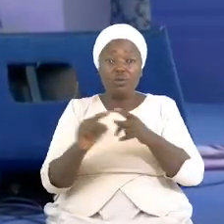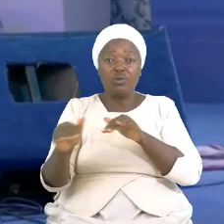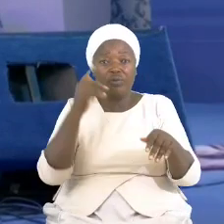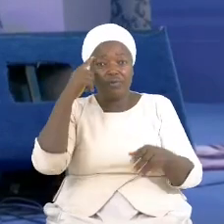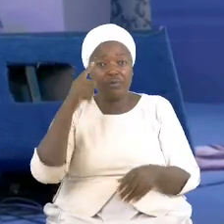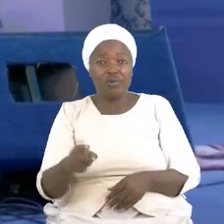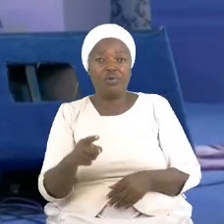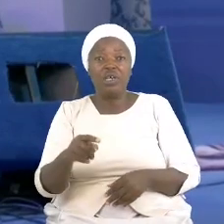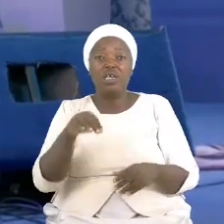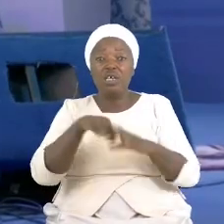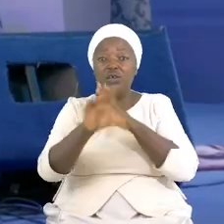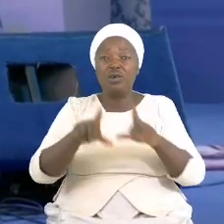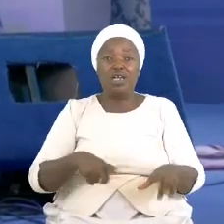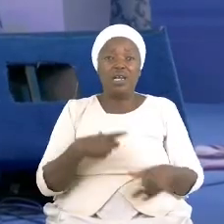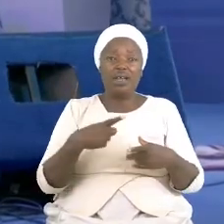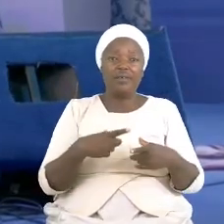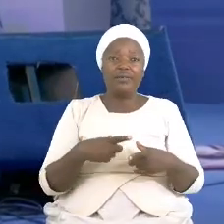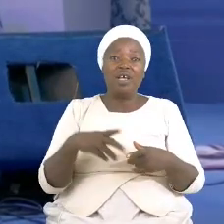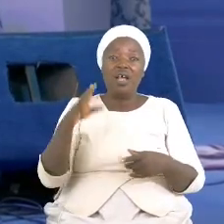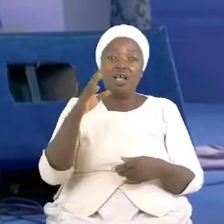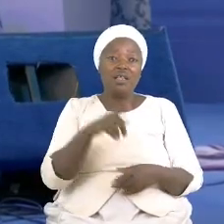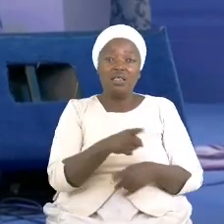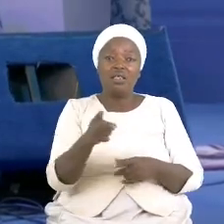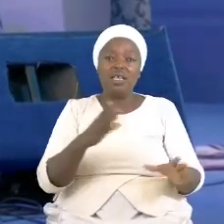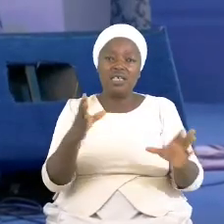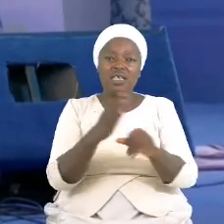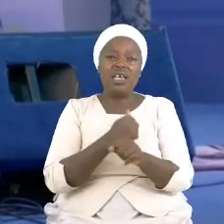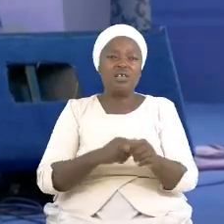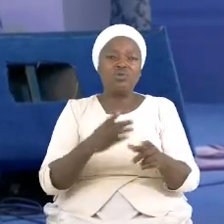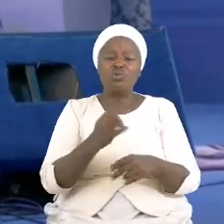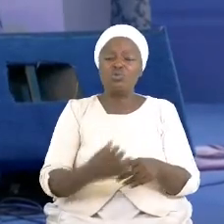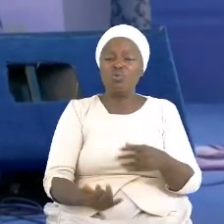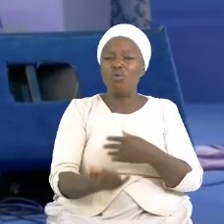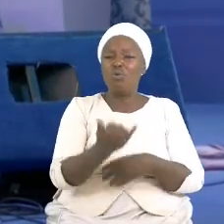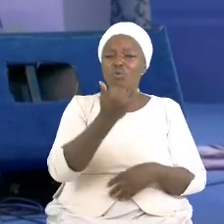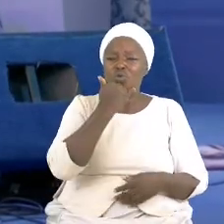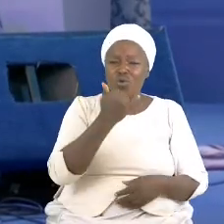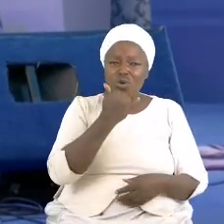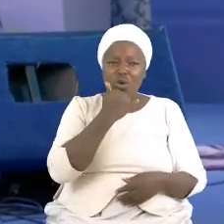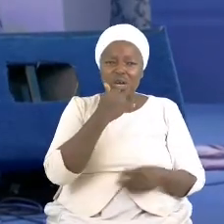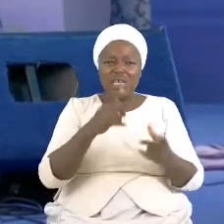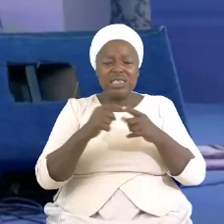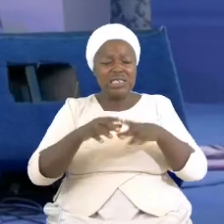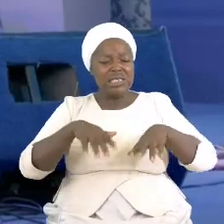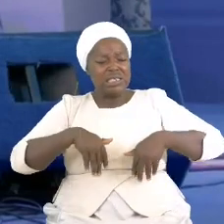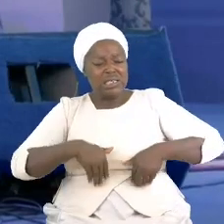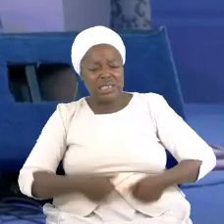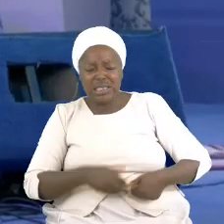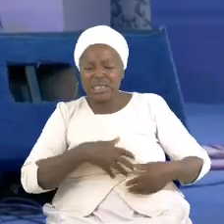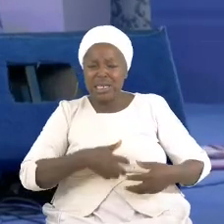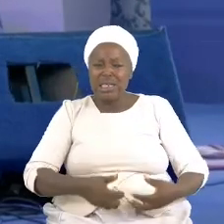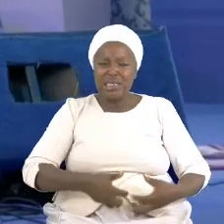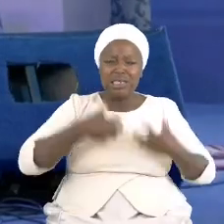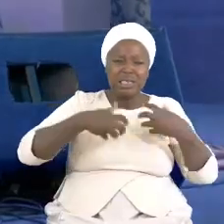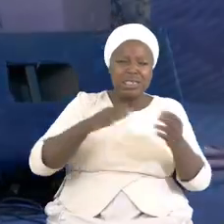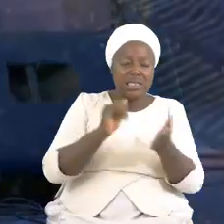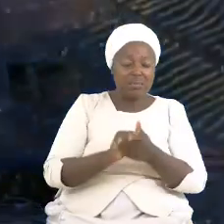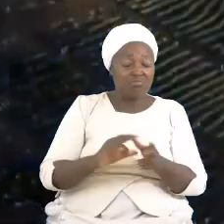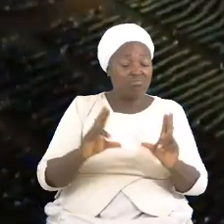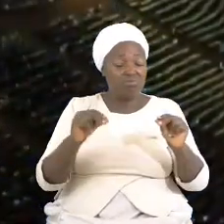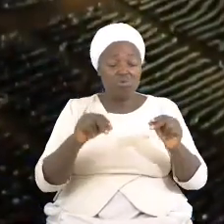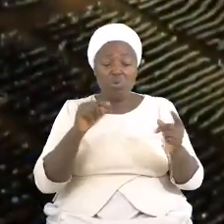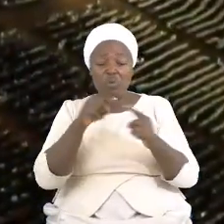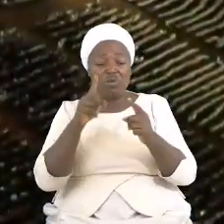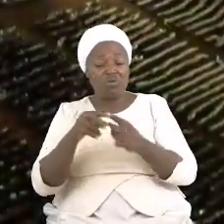in your life, they get so offended, they said, there's no point. That's why we're here. We're not just, talking